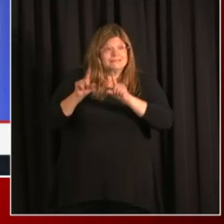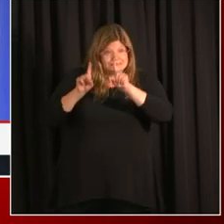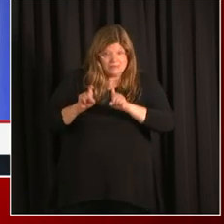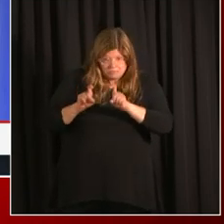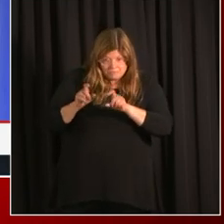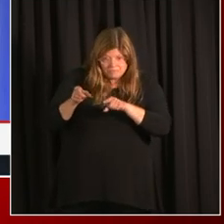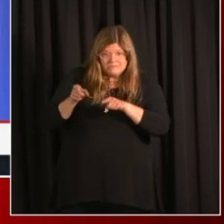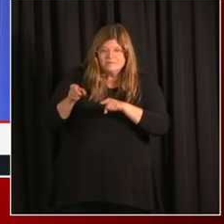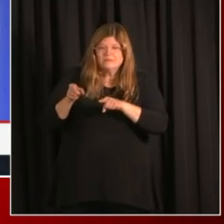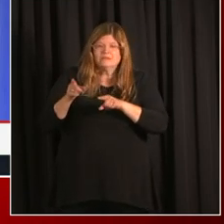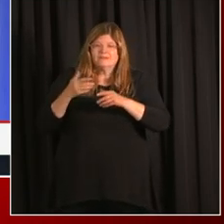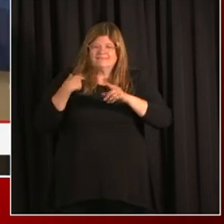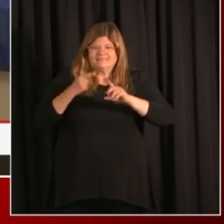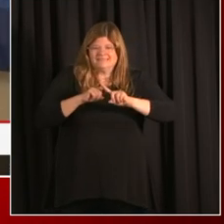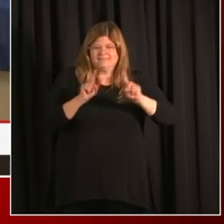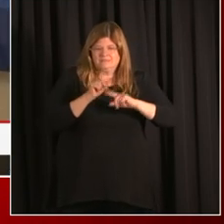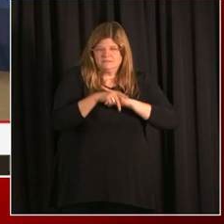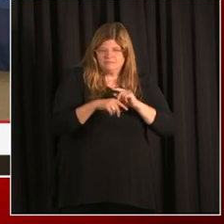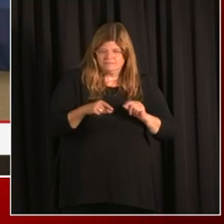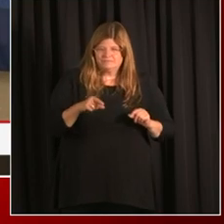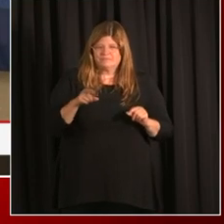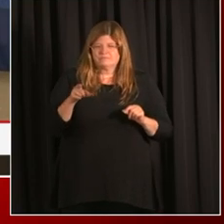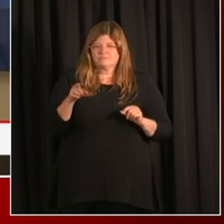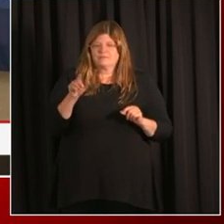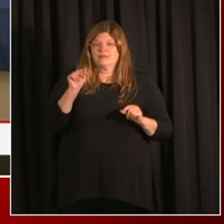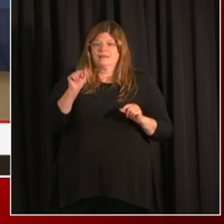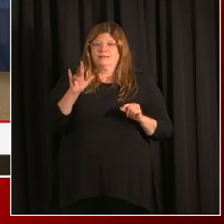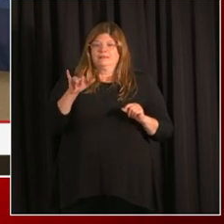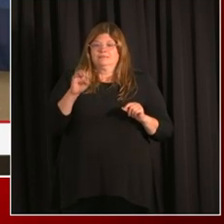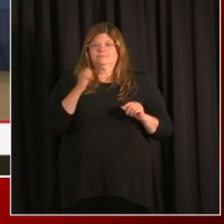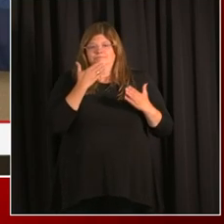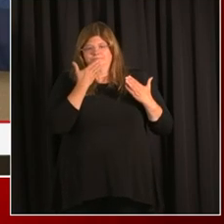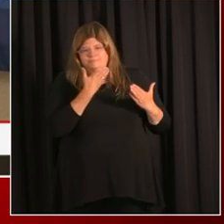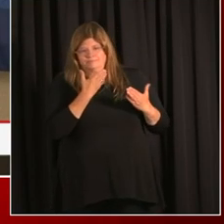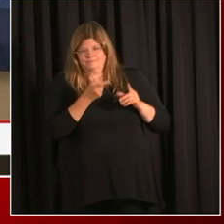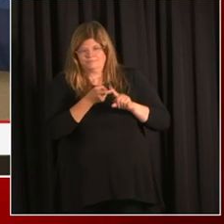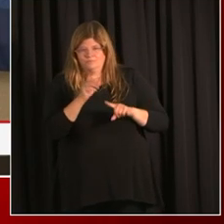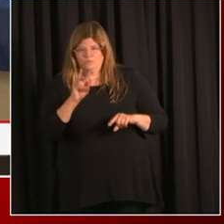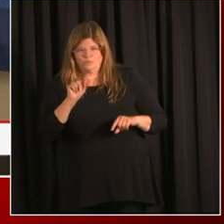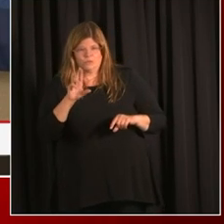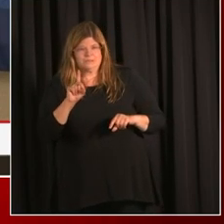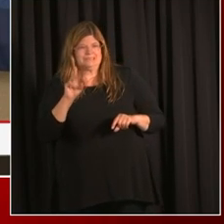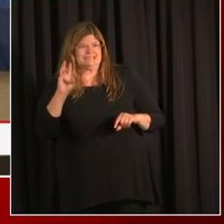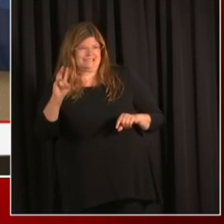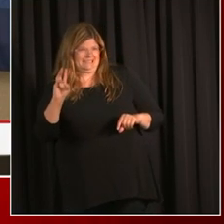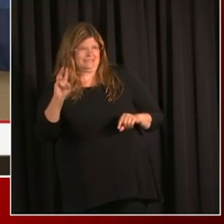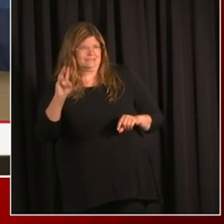Thank you, Dr. Nesbitt. We're going to go next to Allie in Ward 6. Allie, your line is unmuted.